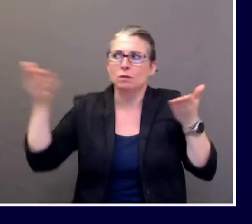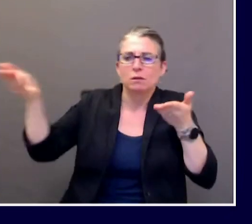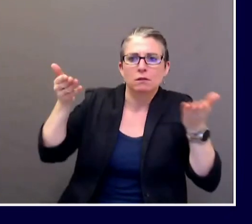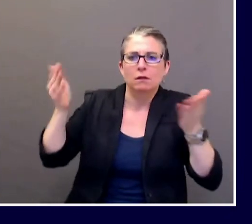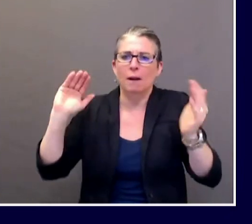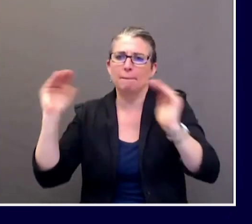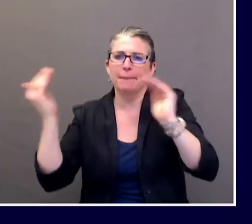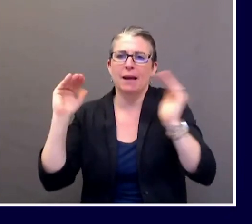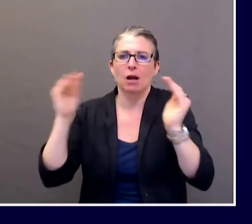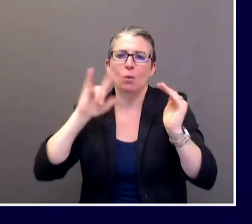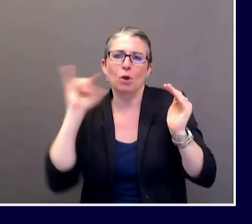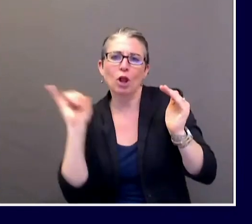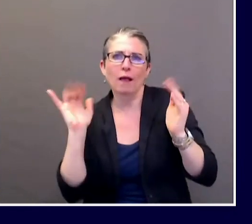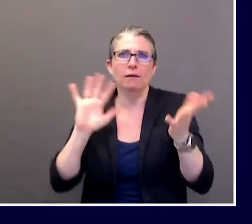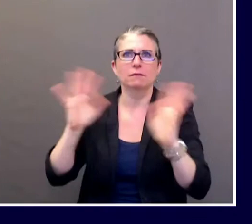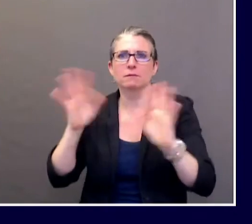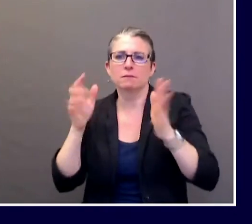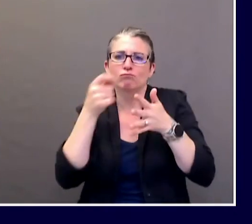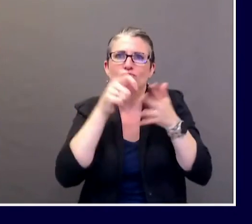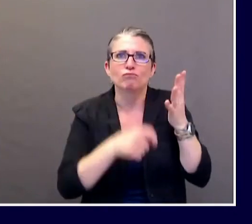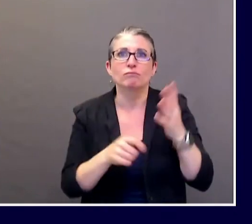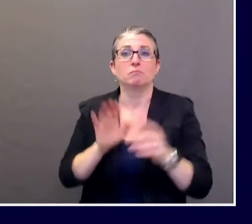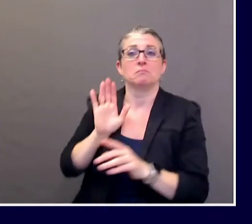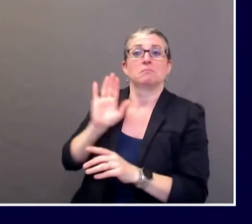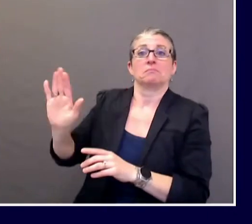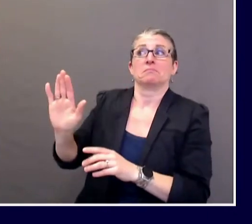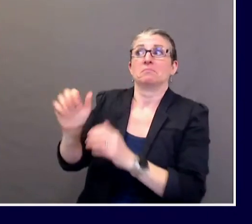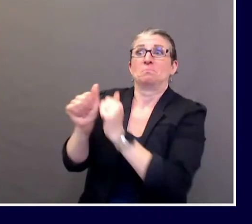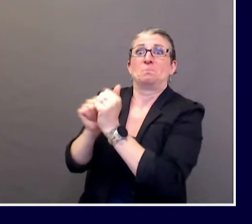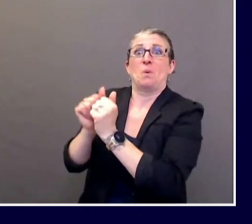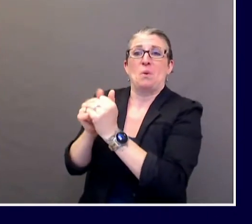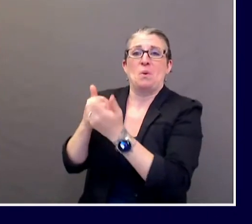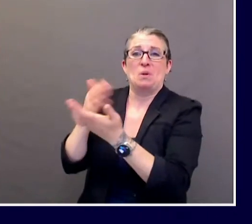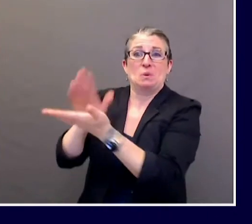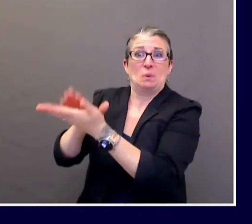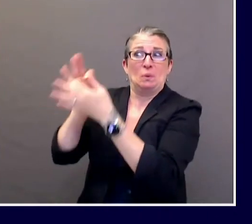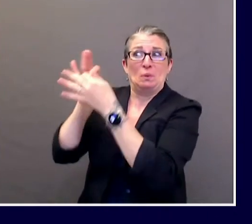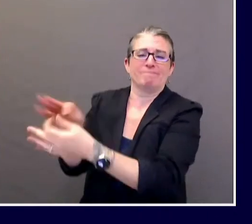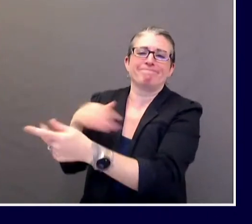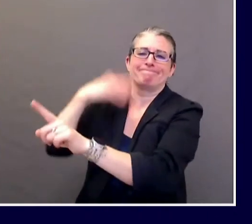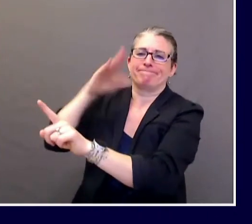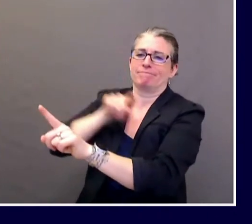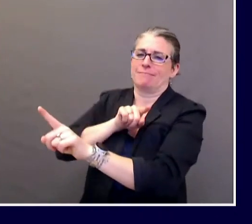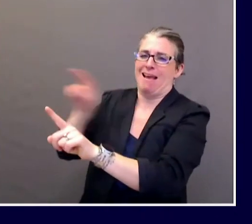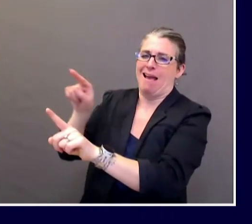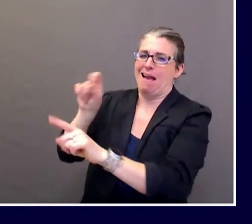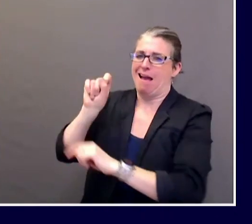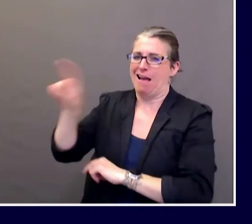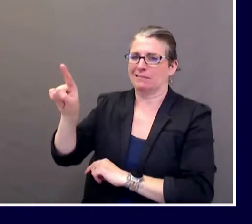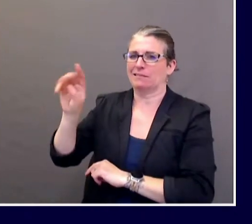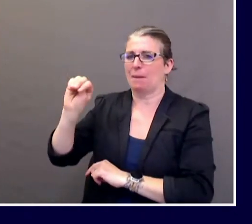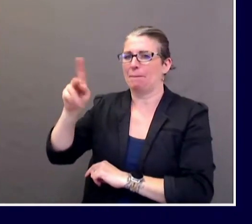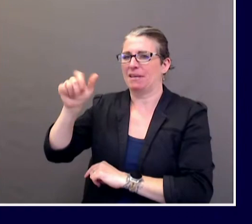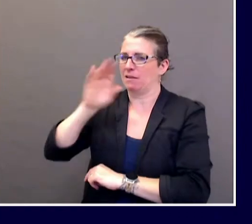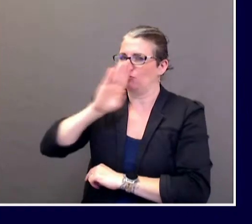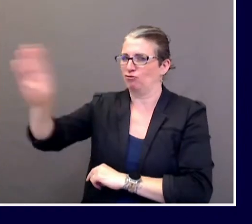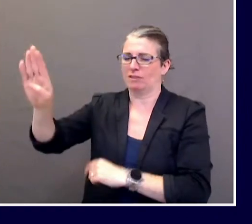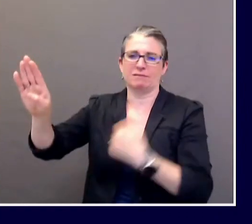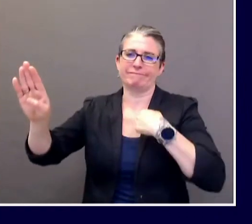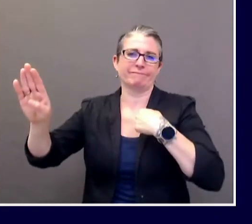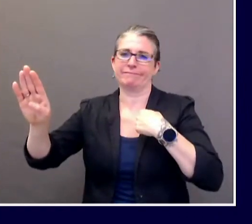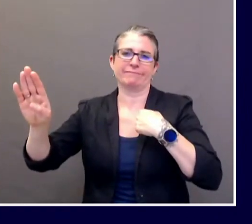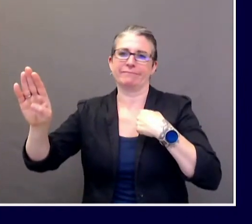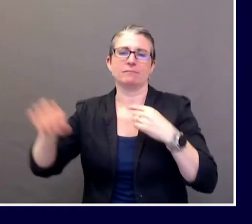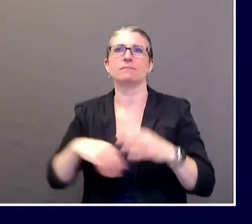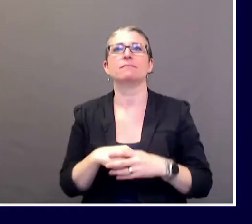Principals Association about high school sports. Joe, on vaccine demand, with the J&J